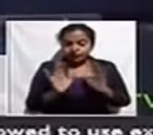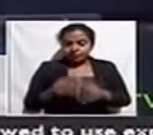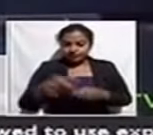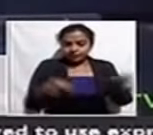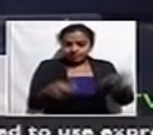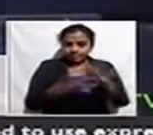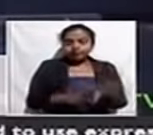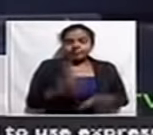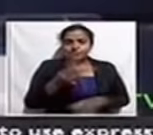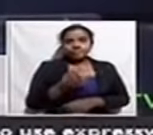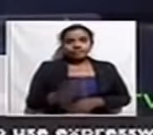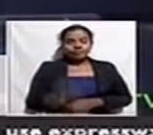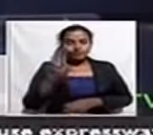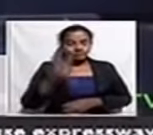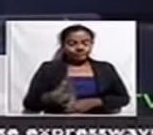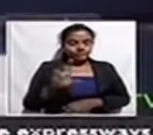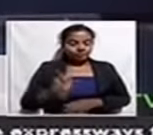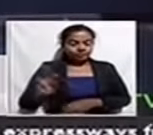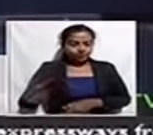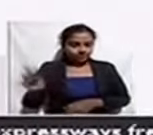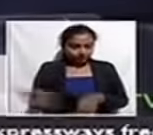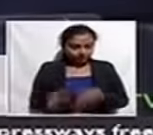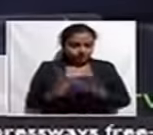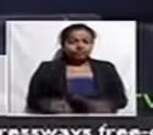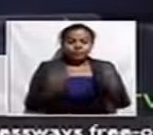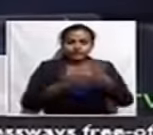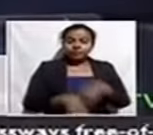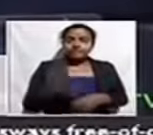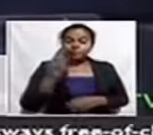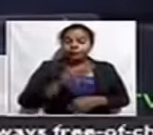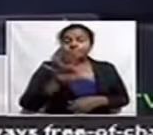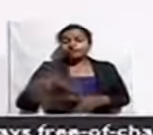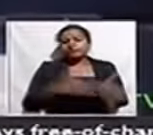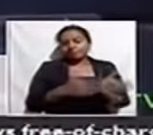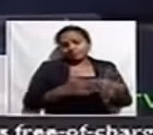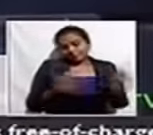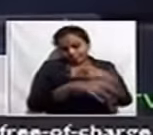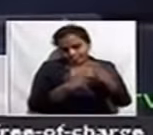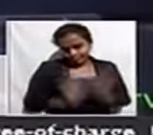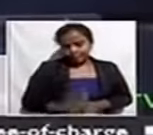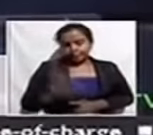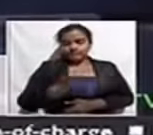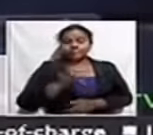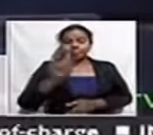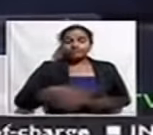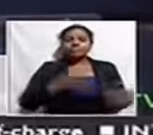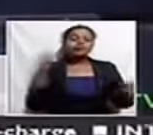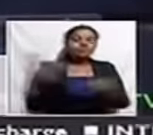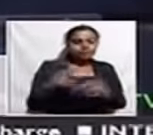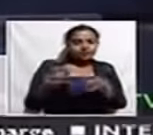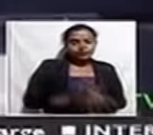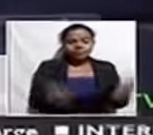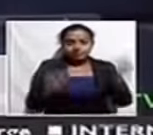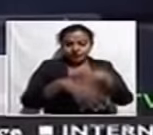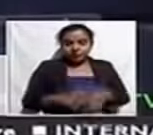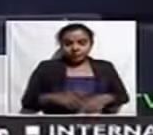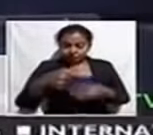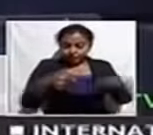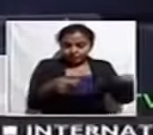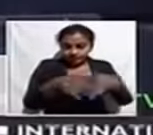981335, transferred 25 million rupees. On the 31st of December 2014, through the cheques bearing the numbers 981319